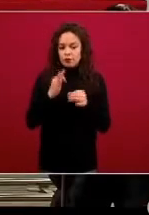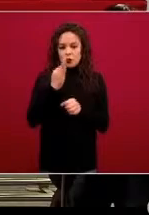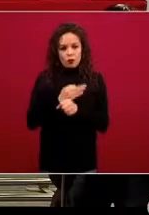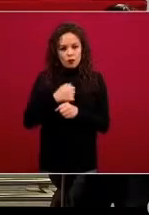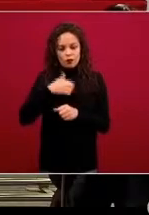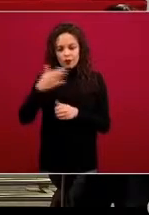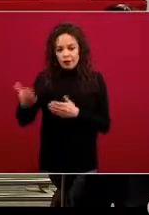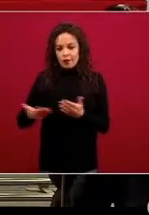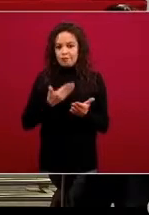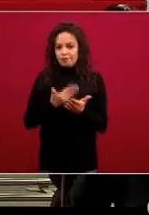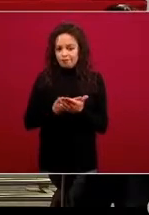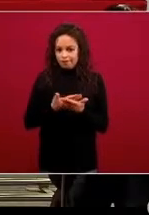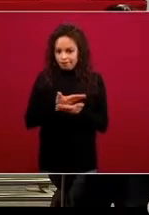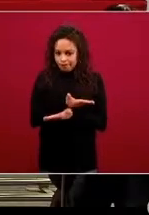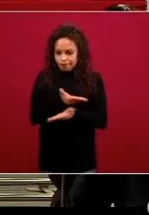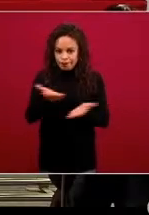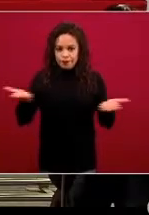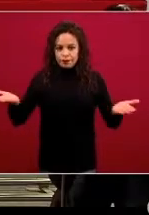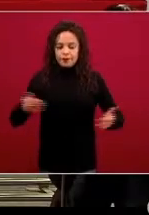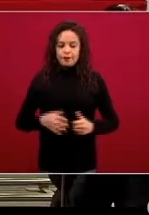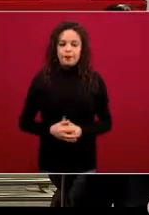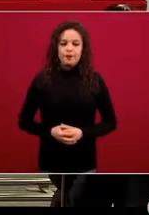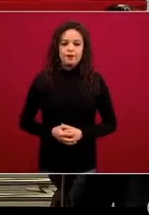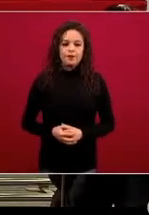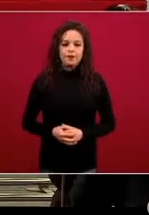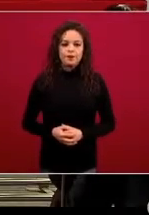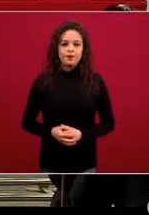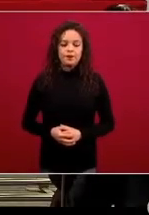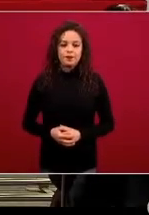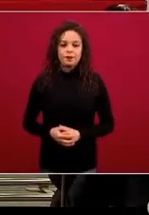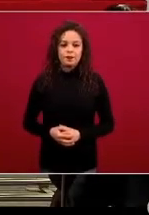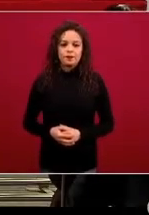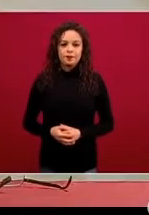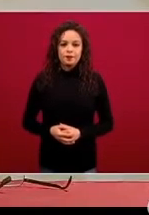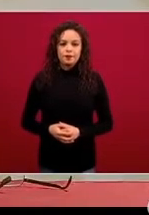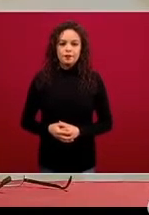secretaries of health in each state, the state secretaries of health.